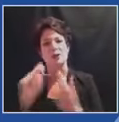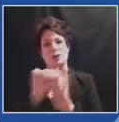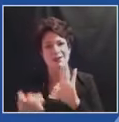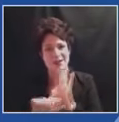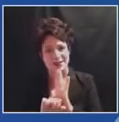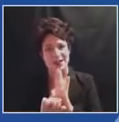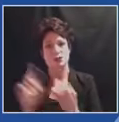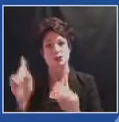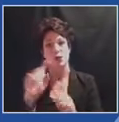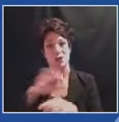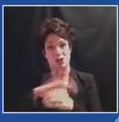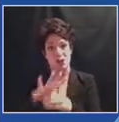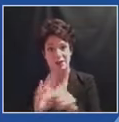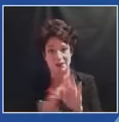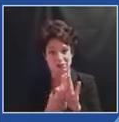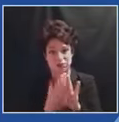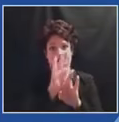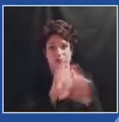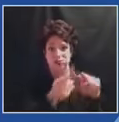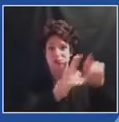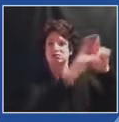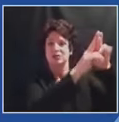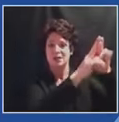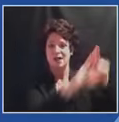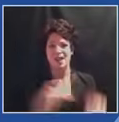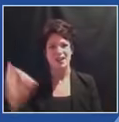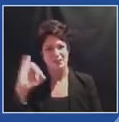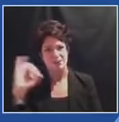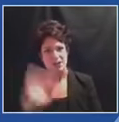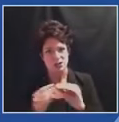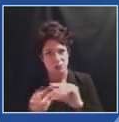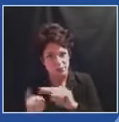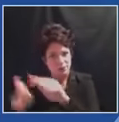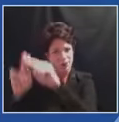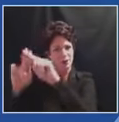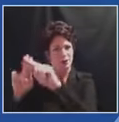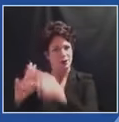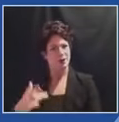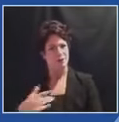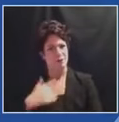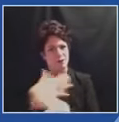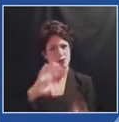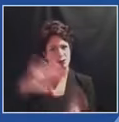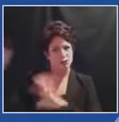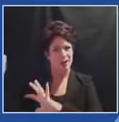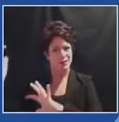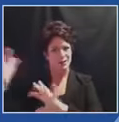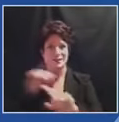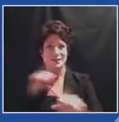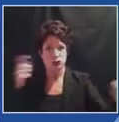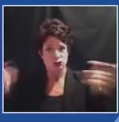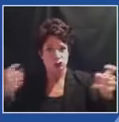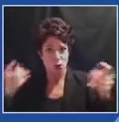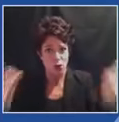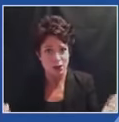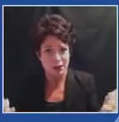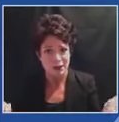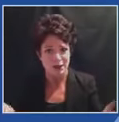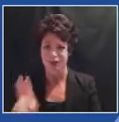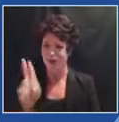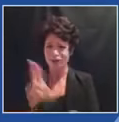spiking and we're seeing record high numbers of infections, do you feel like this crisis is under control? Of course